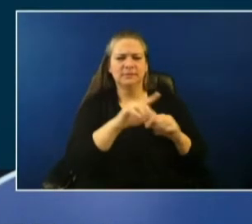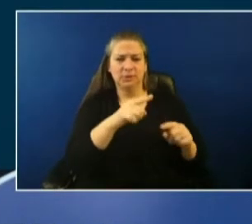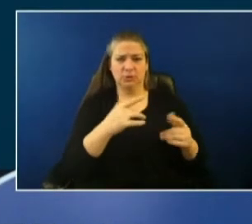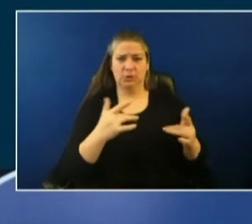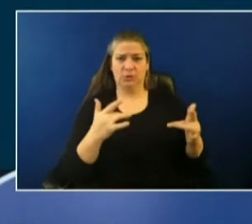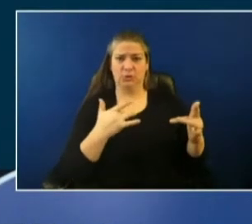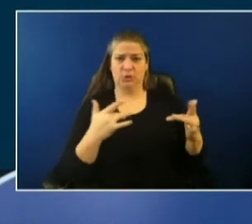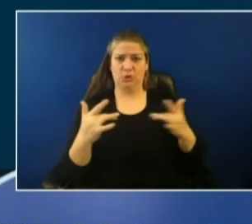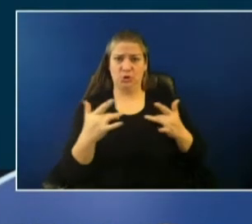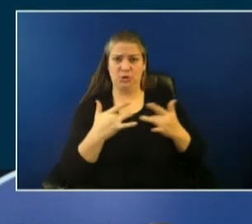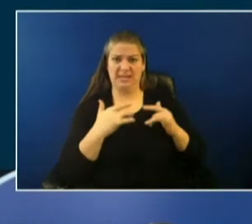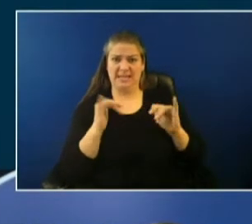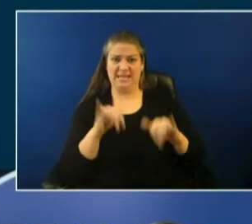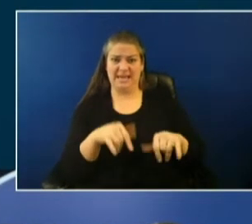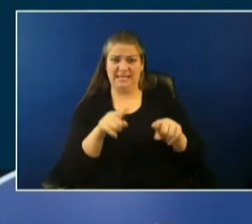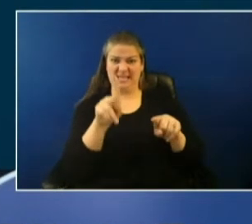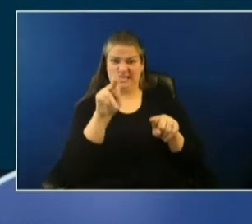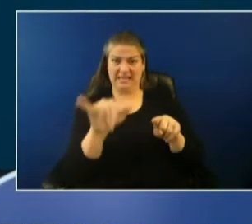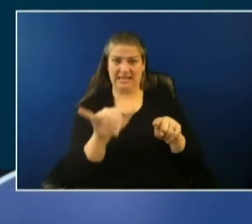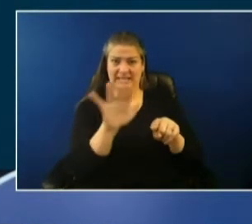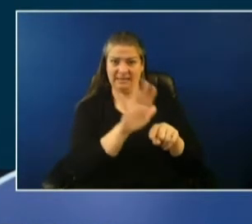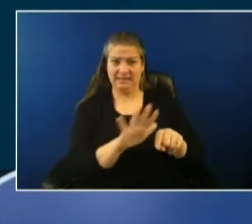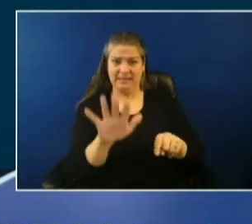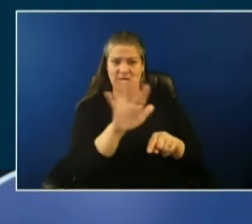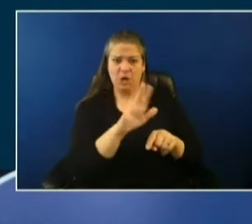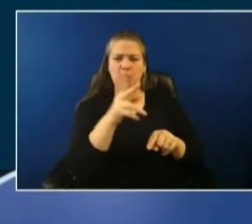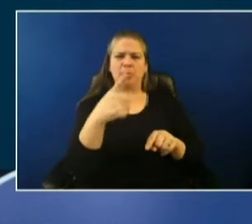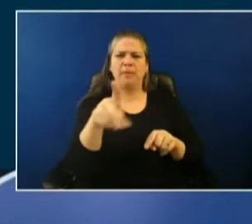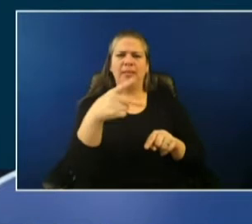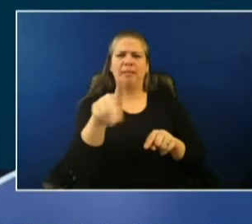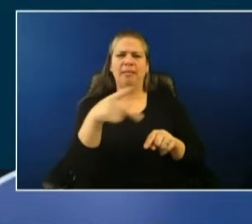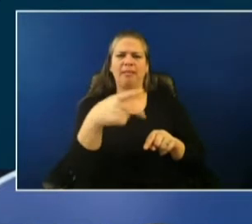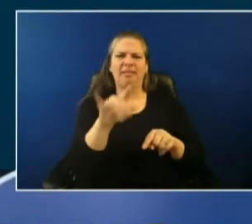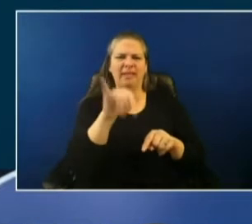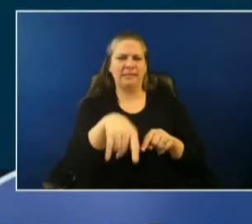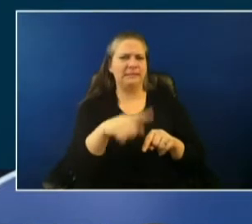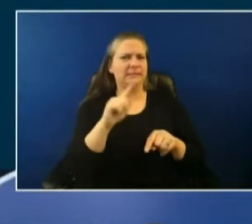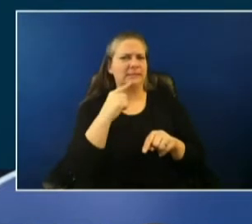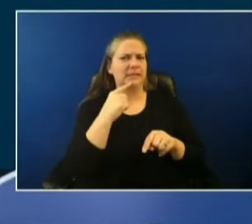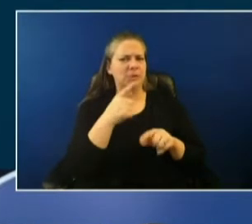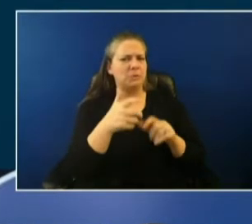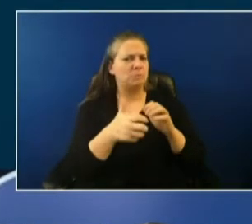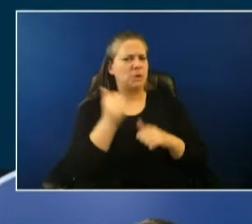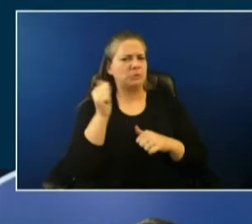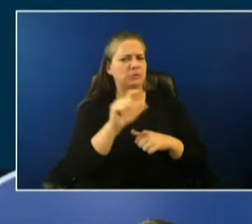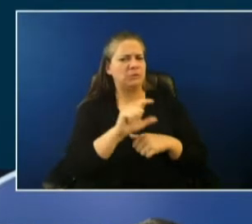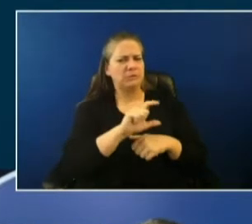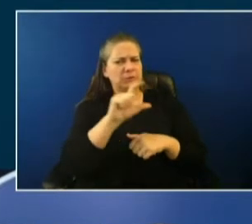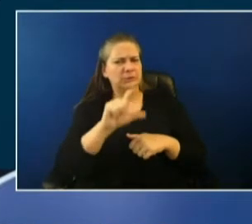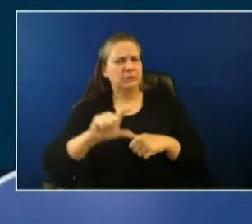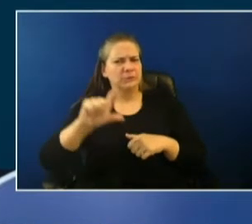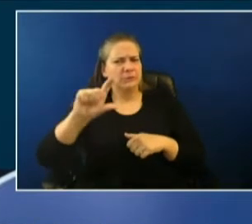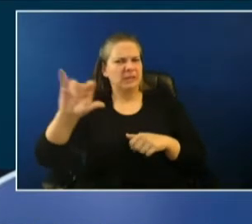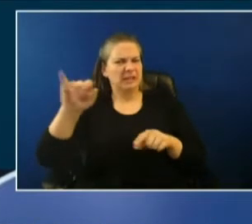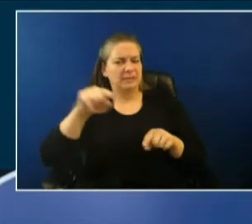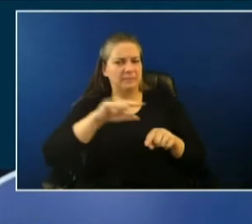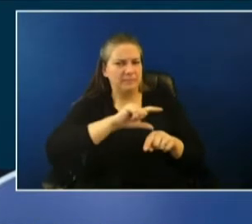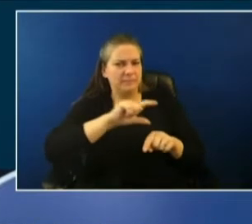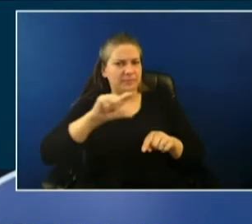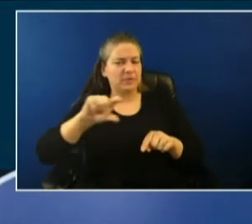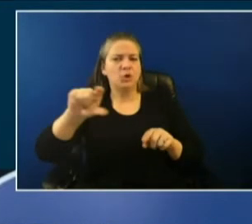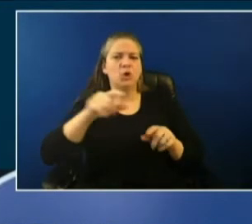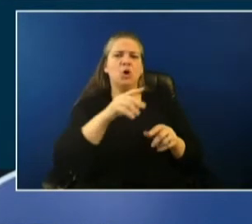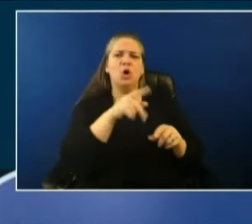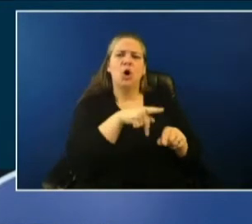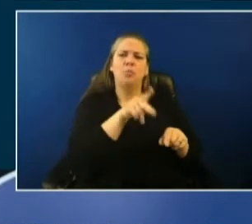in Kentucky, that is the purple area, really runs from the entire purchase area in